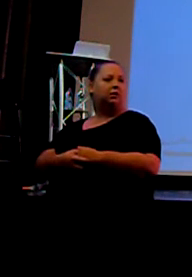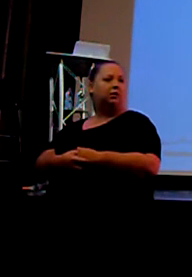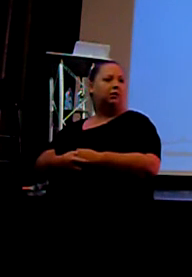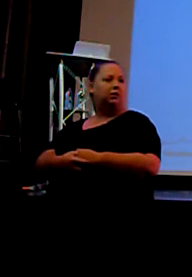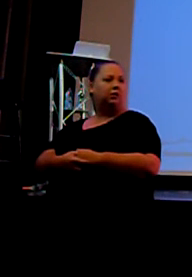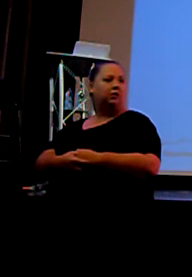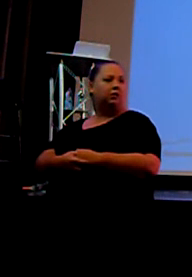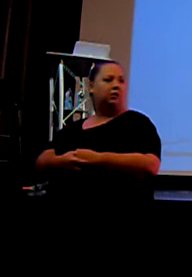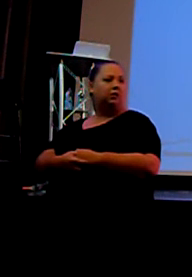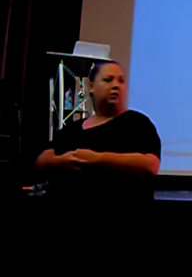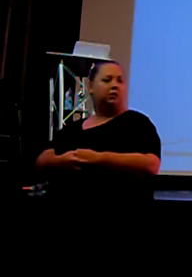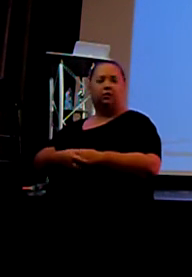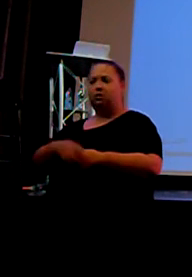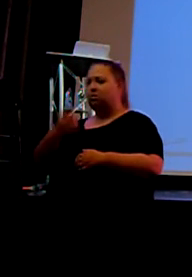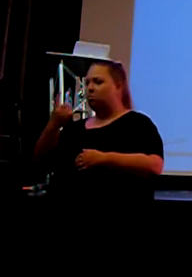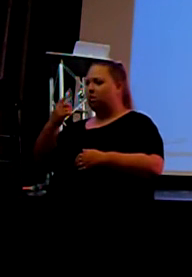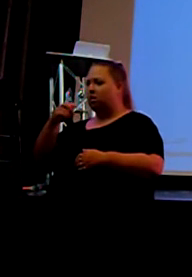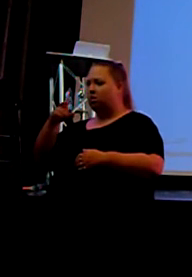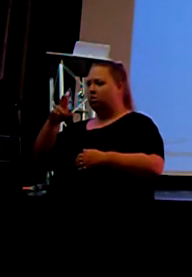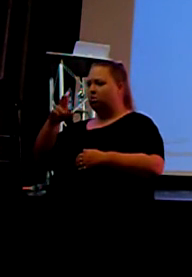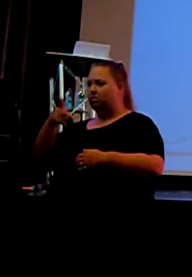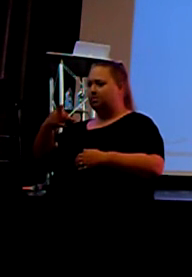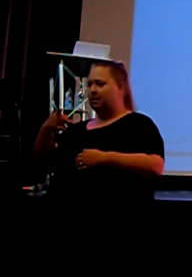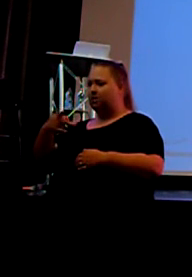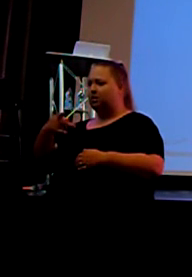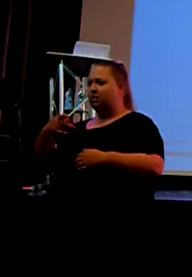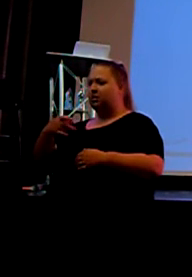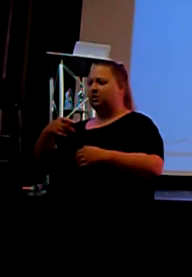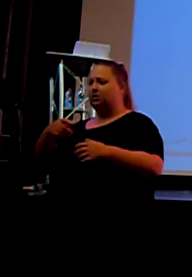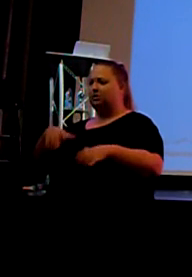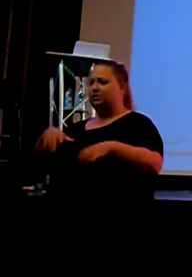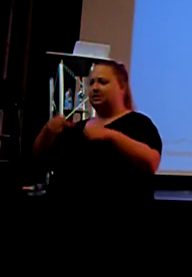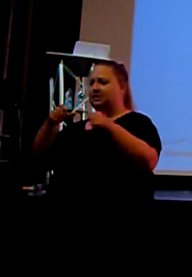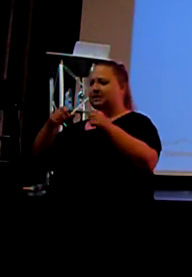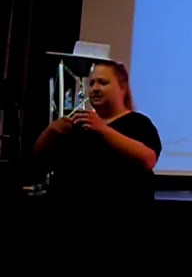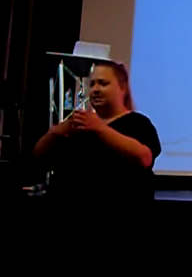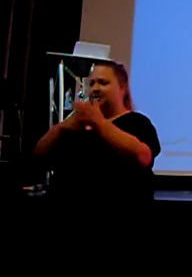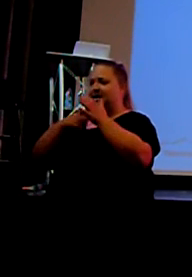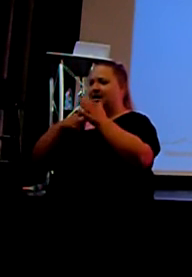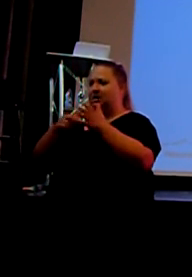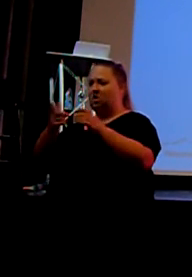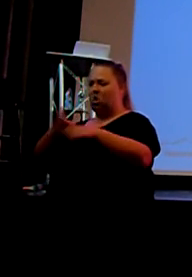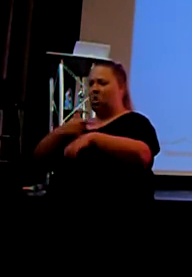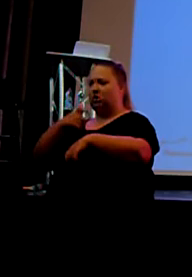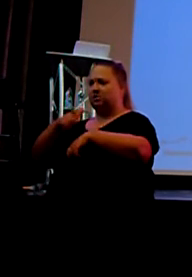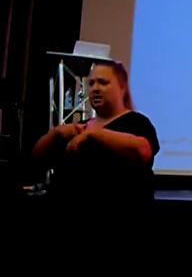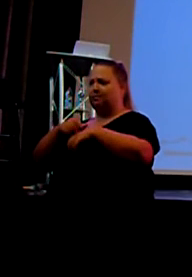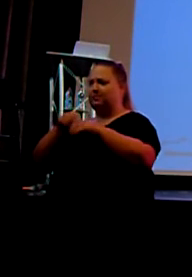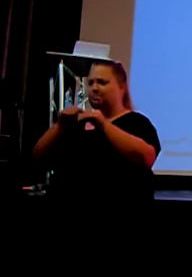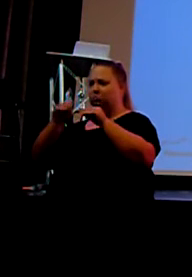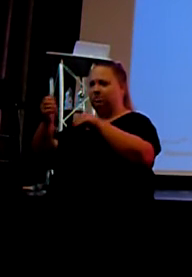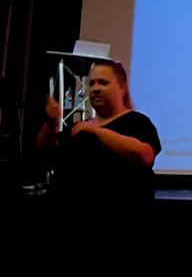One horsepower. It would take a long time to get to move anywhere, but